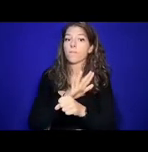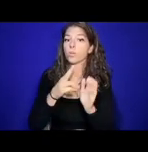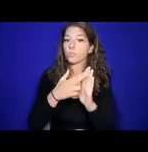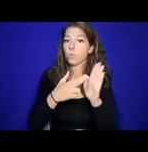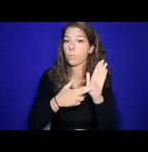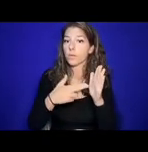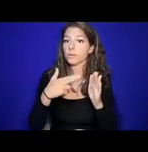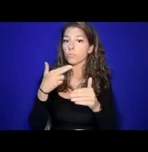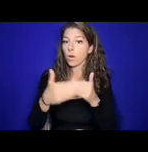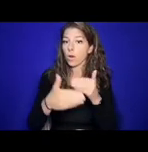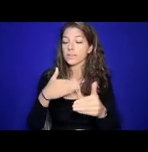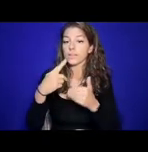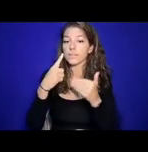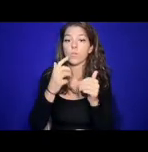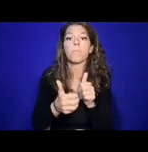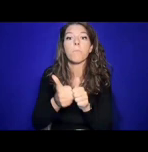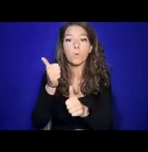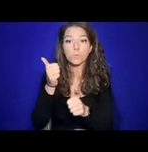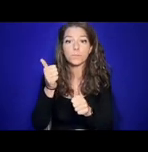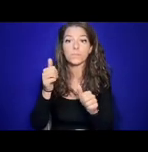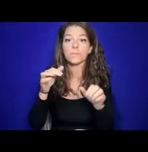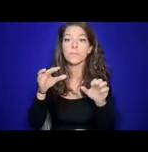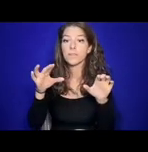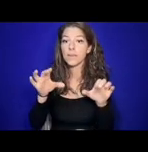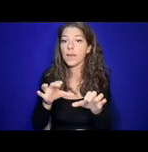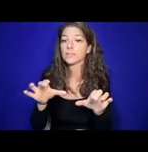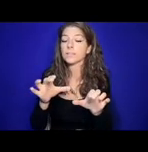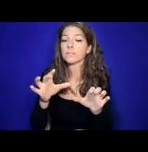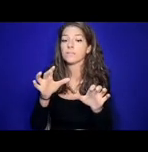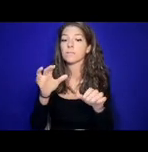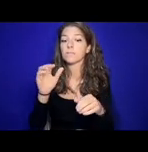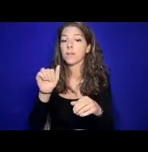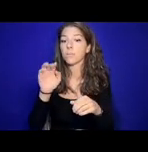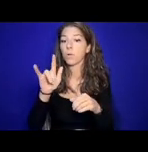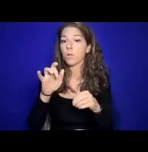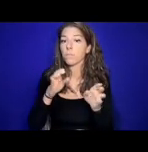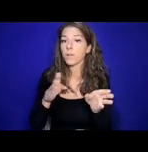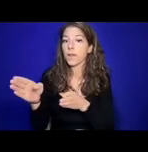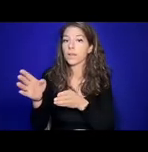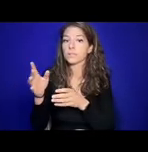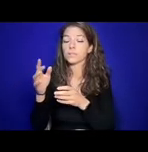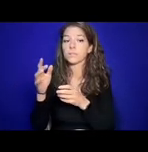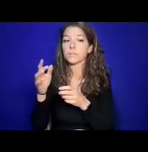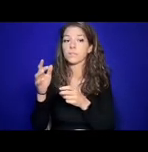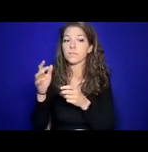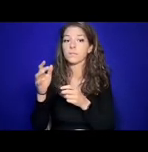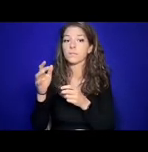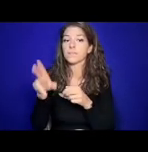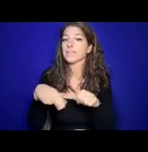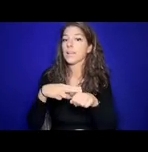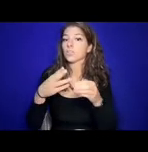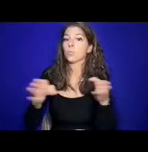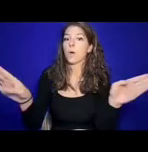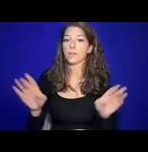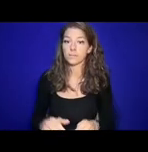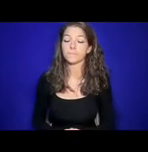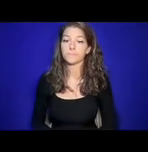enrollment process for most of the active ABLE plans that are